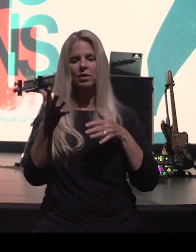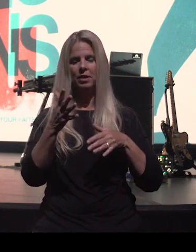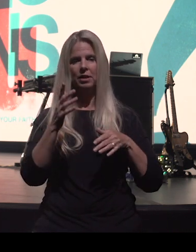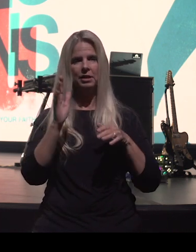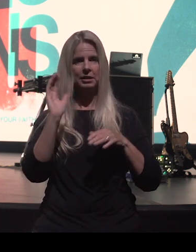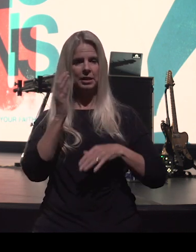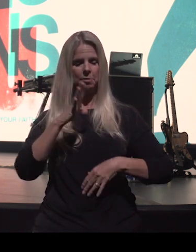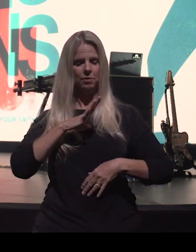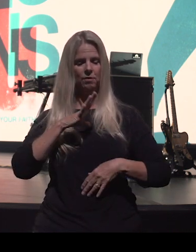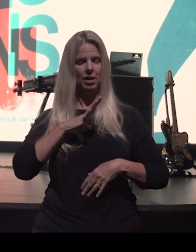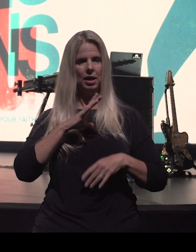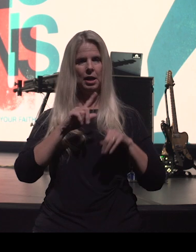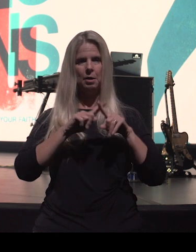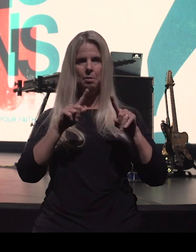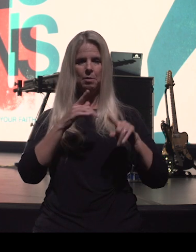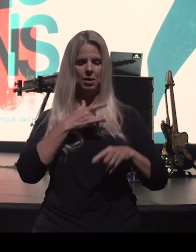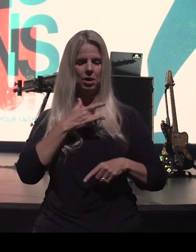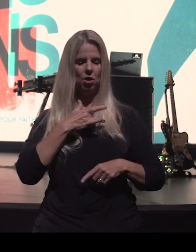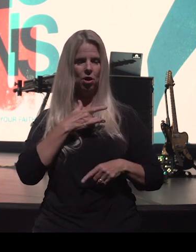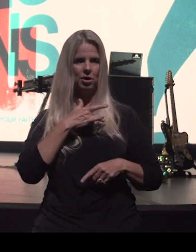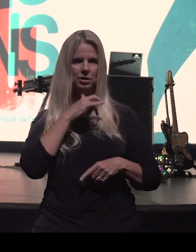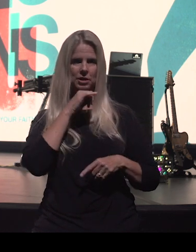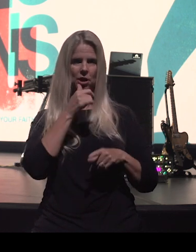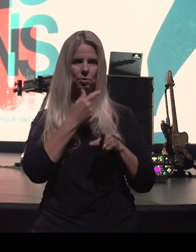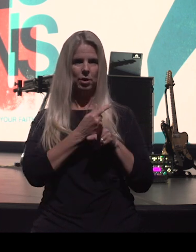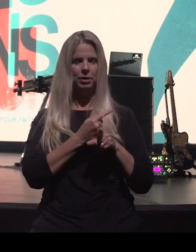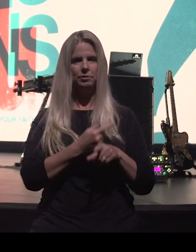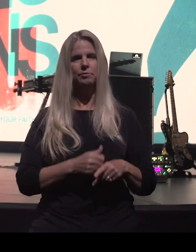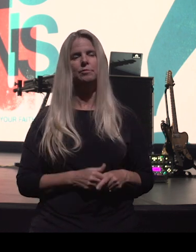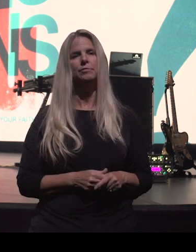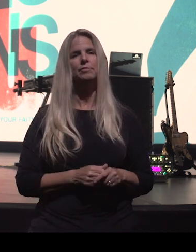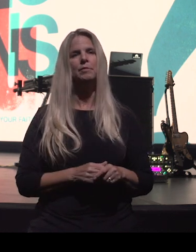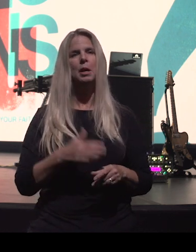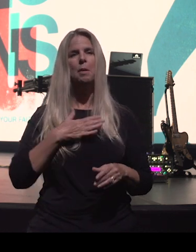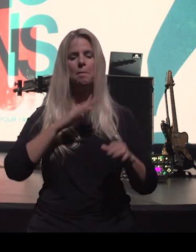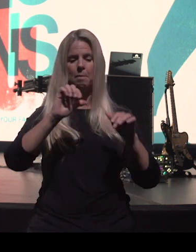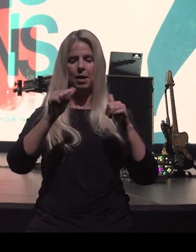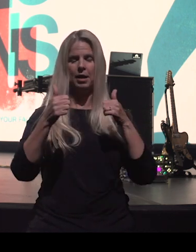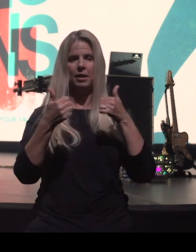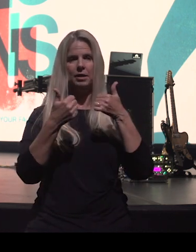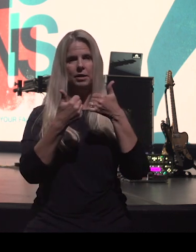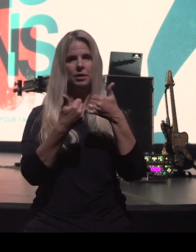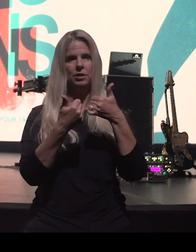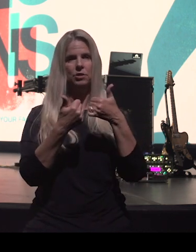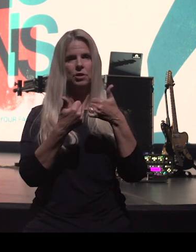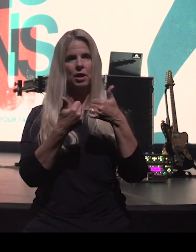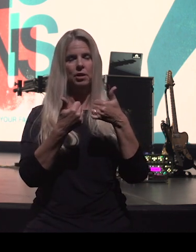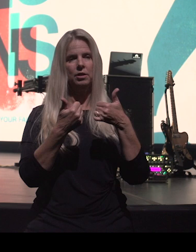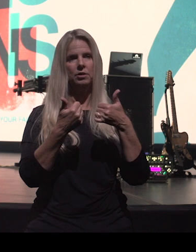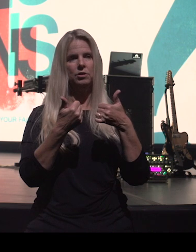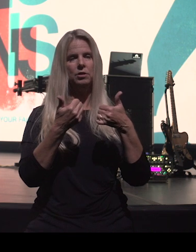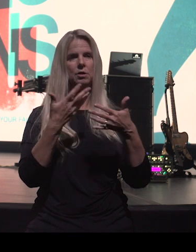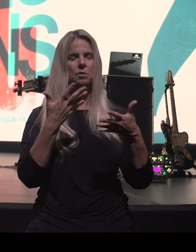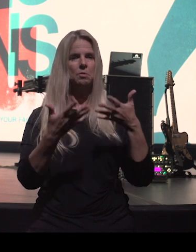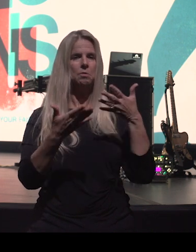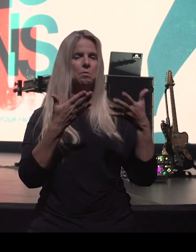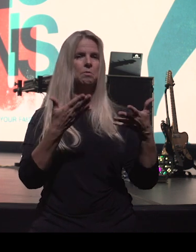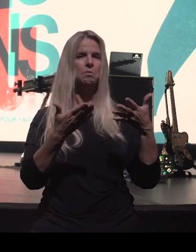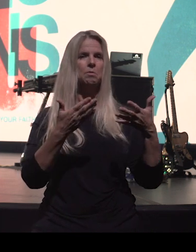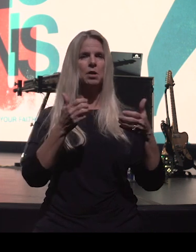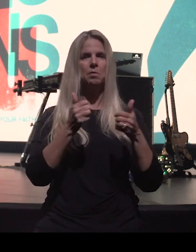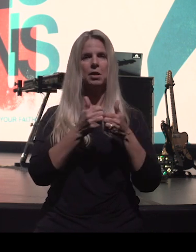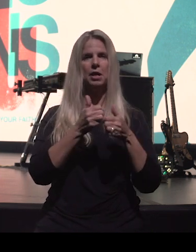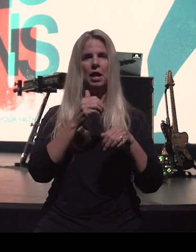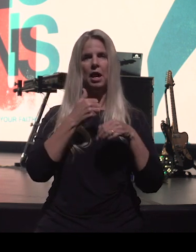heart. My challenge to you today would be, why not get into a time of confession? Maybe there's some hidden sins that